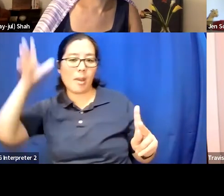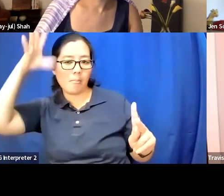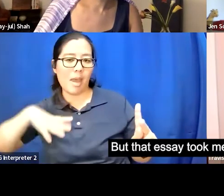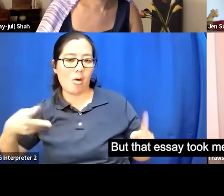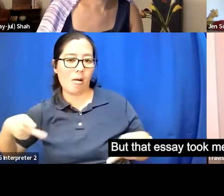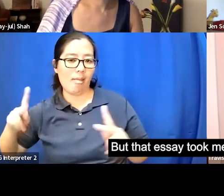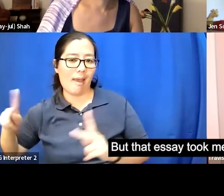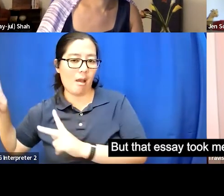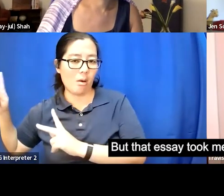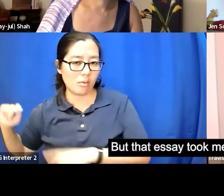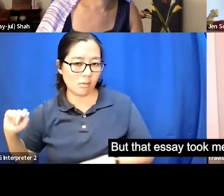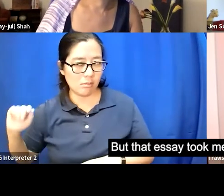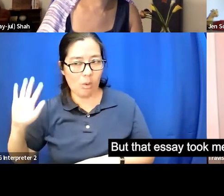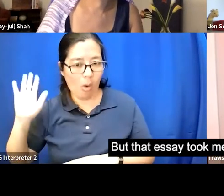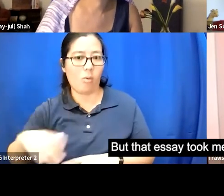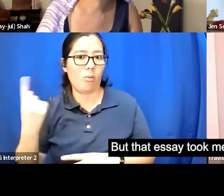example.